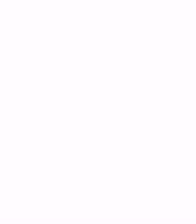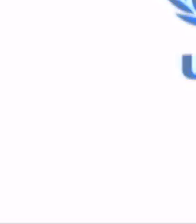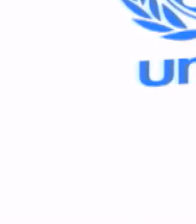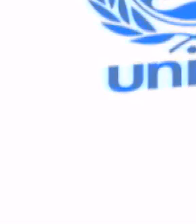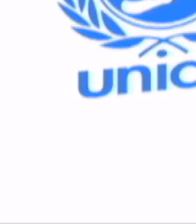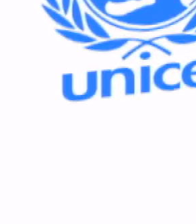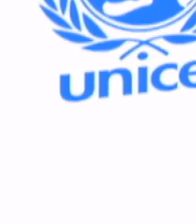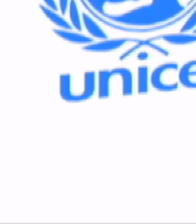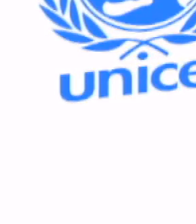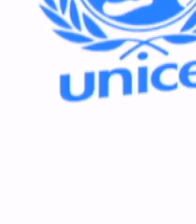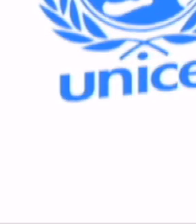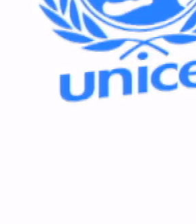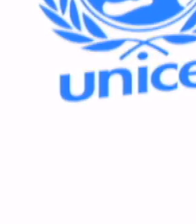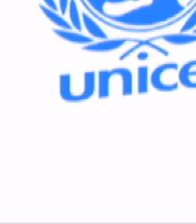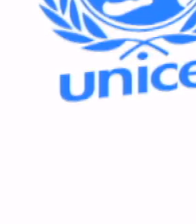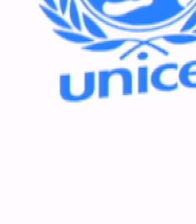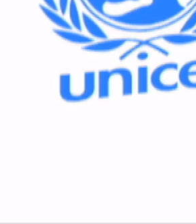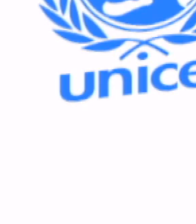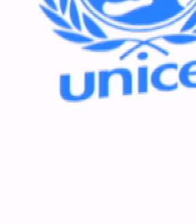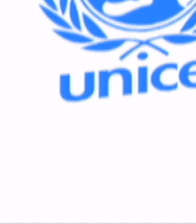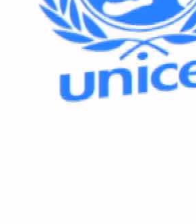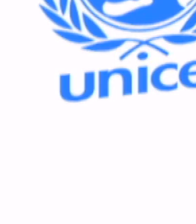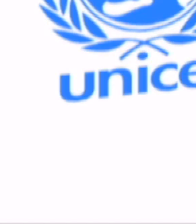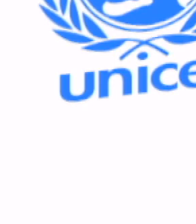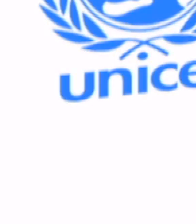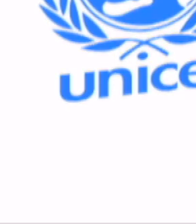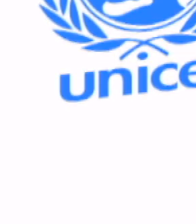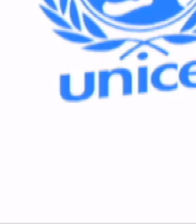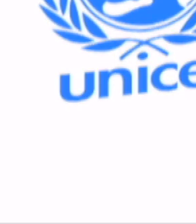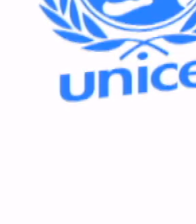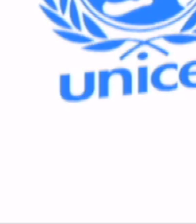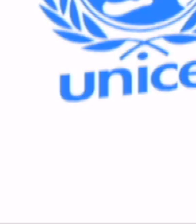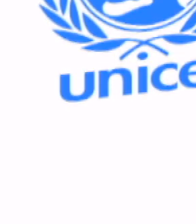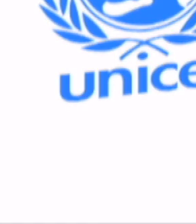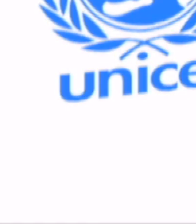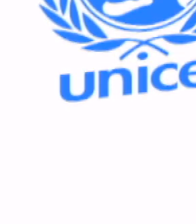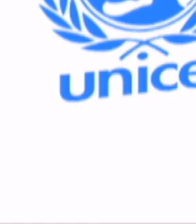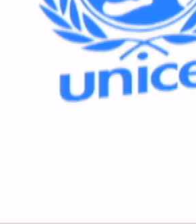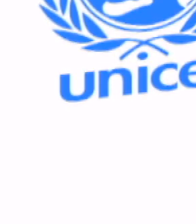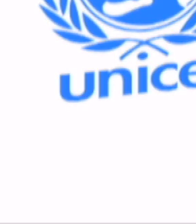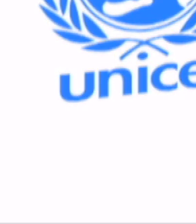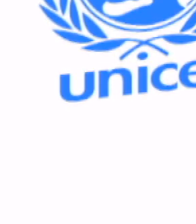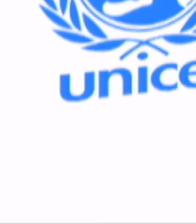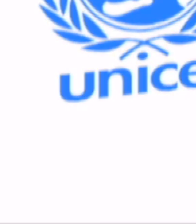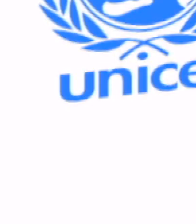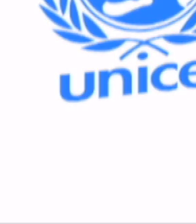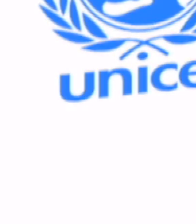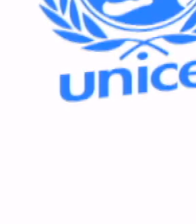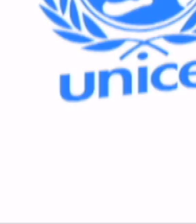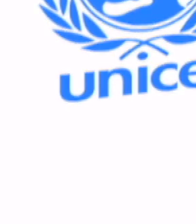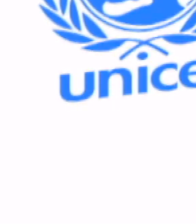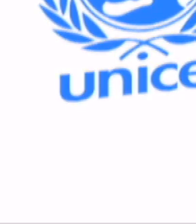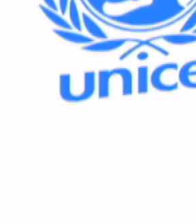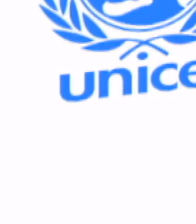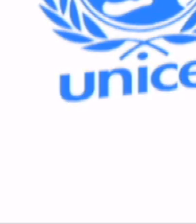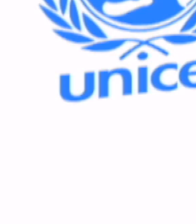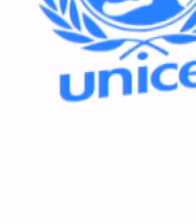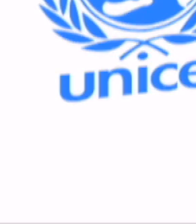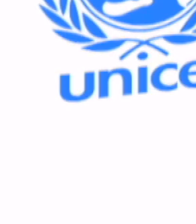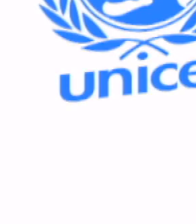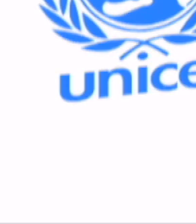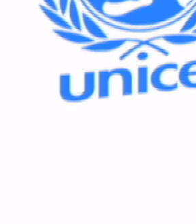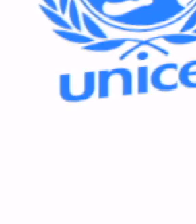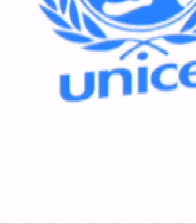This program is brought to you by Ministry of Education and Vocational Training, UNICEF, and the